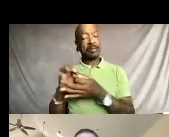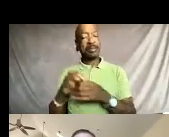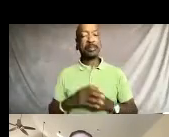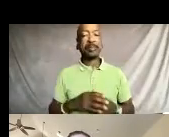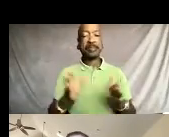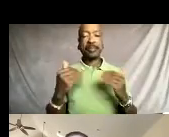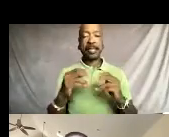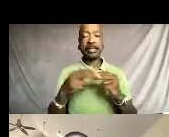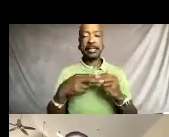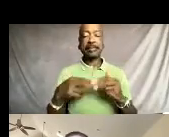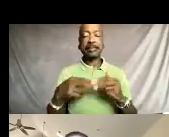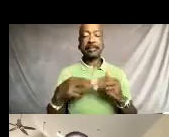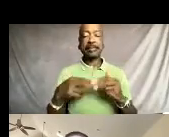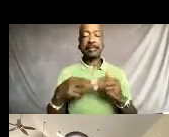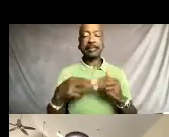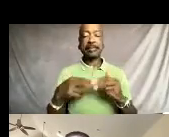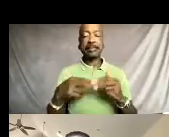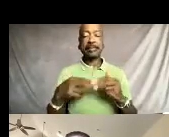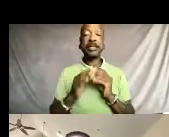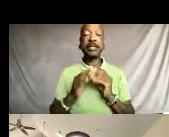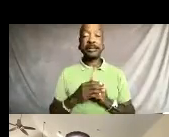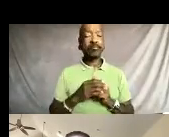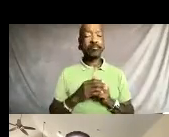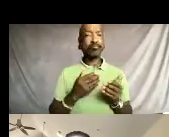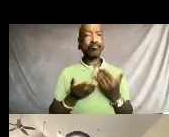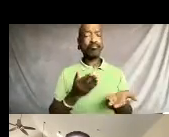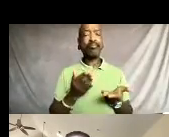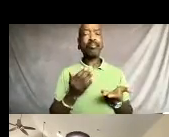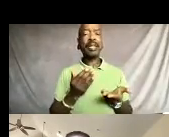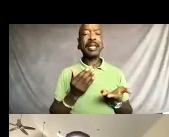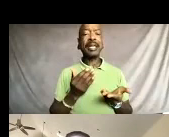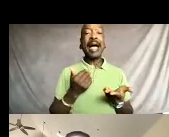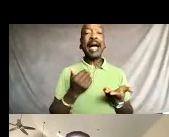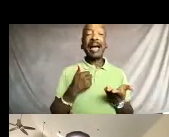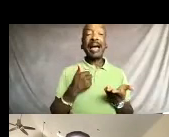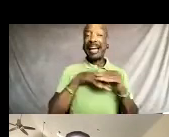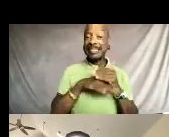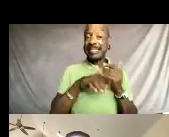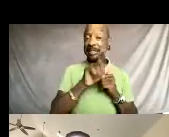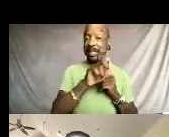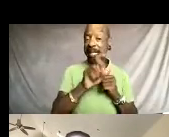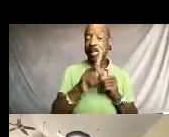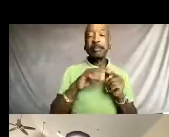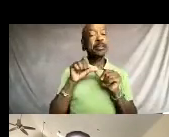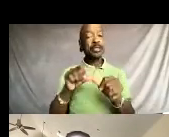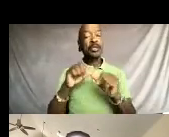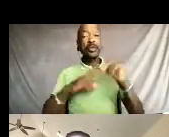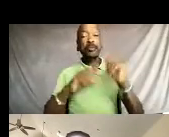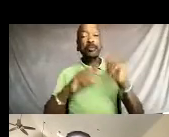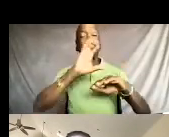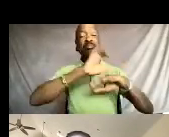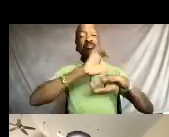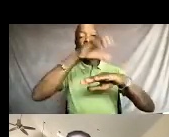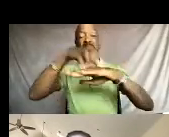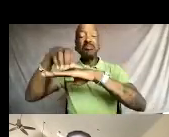communities, despite not being able to have access to land, have continued to build. In one precarious way or another, they have found